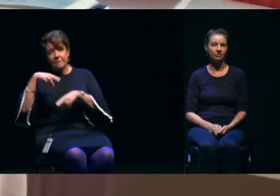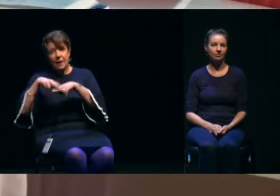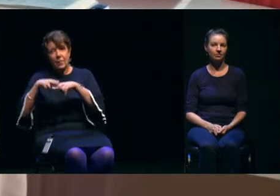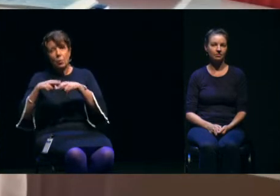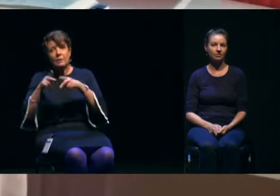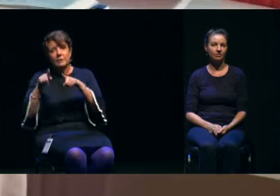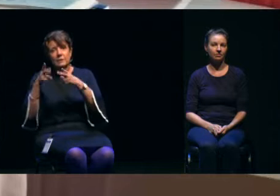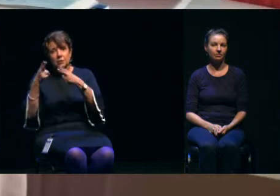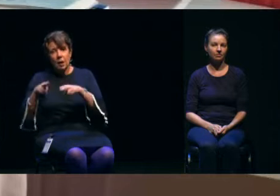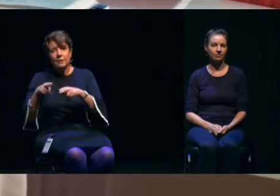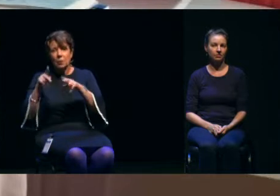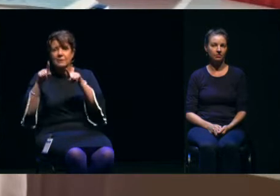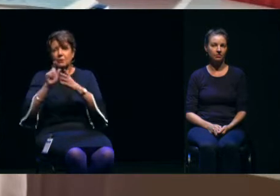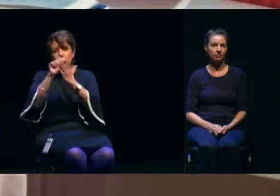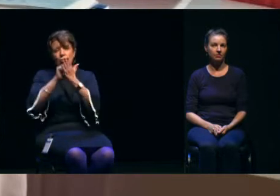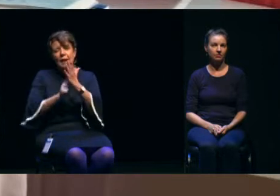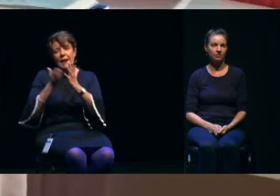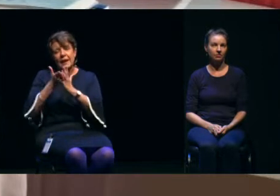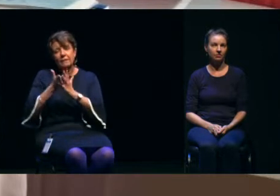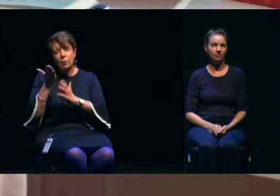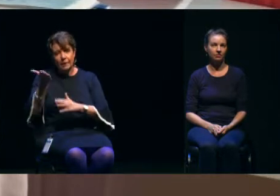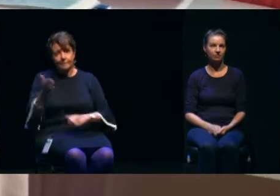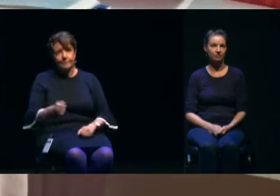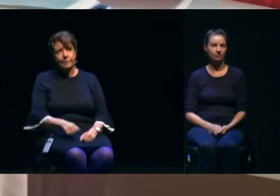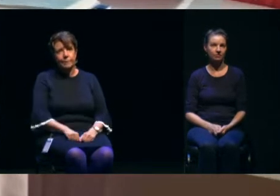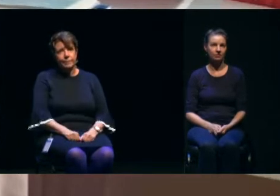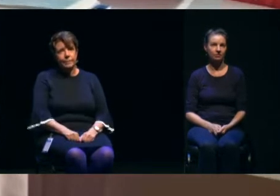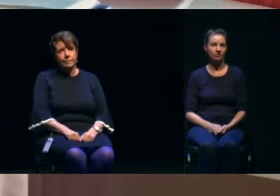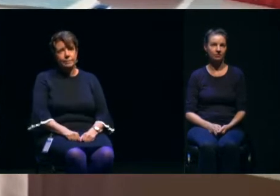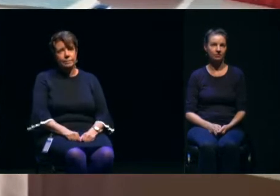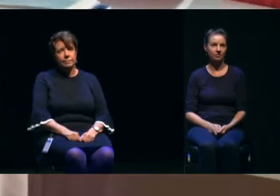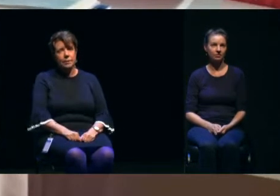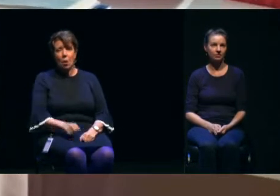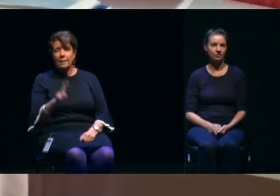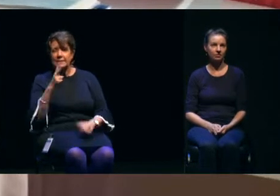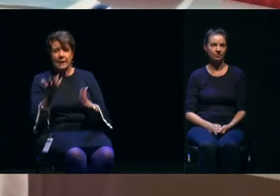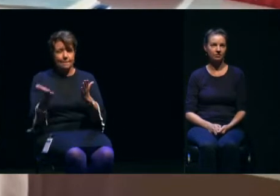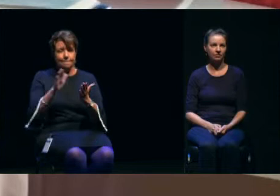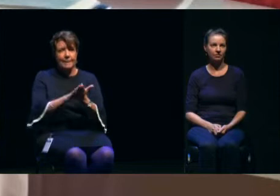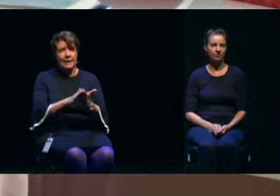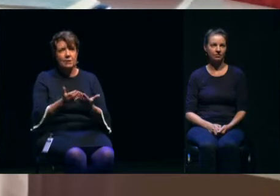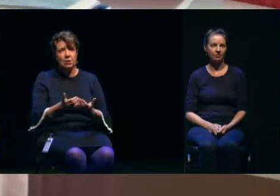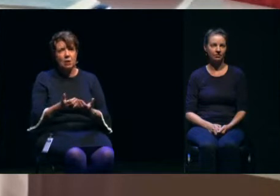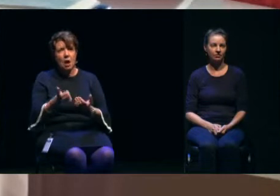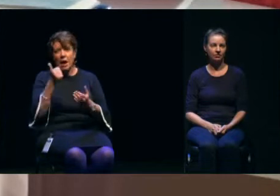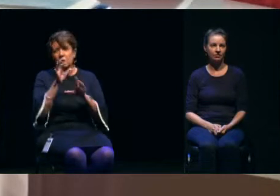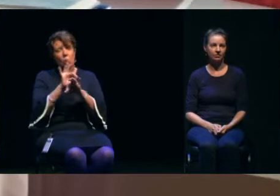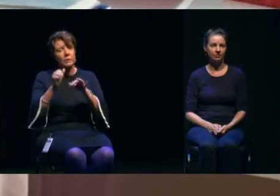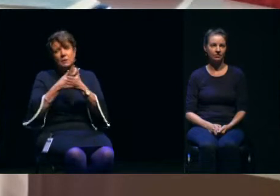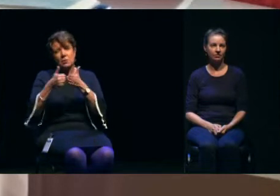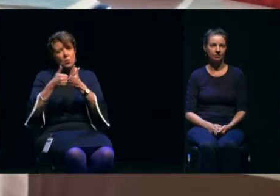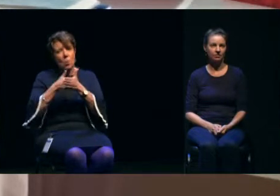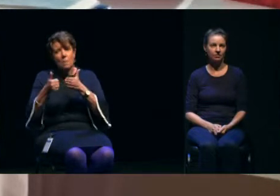I started a letter for him. And the letter immediately, I mean, on the second page, I already knew it wasn't a normal letter.